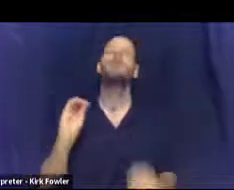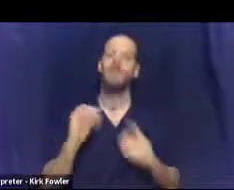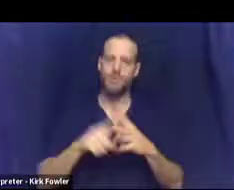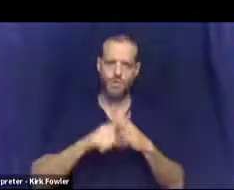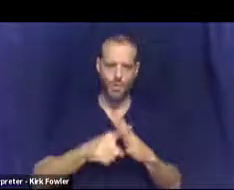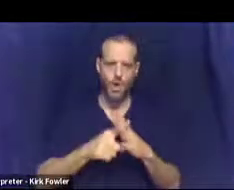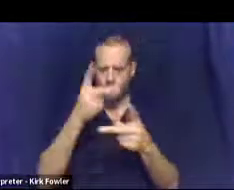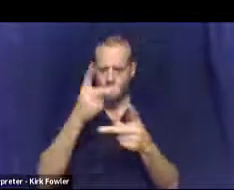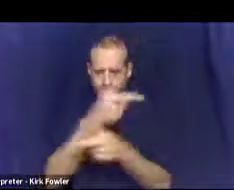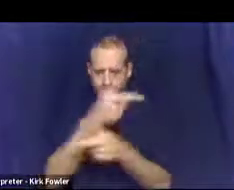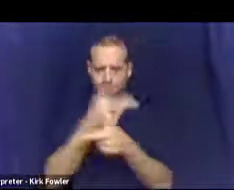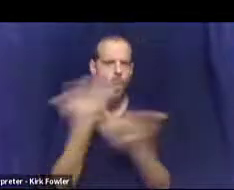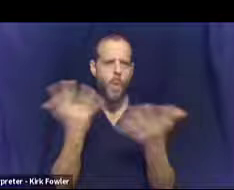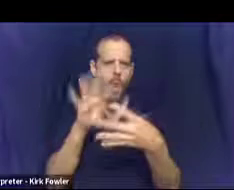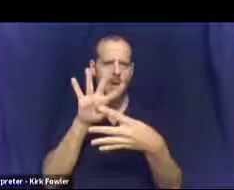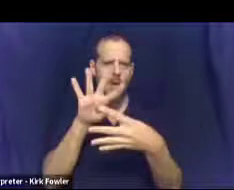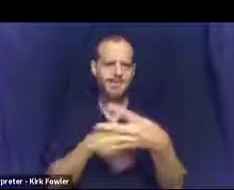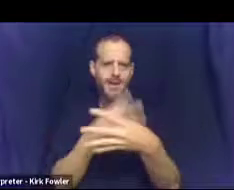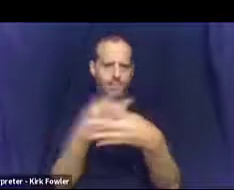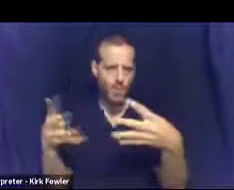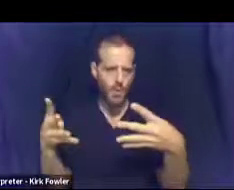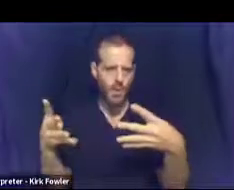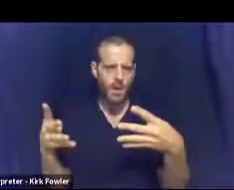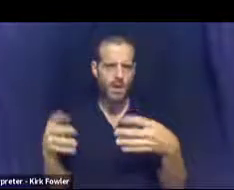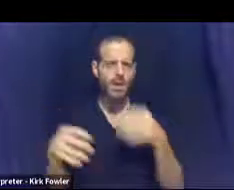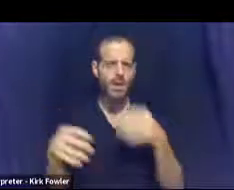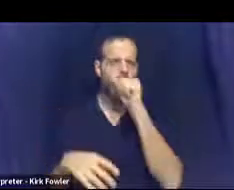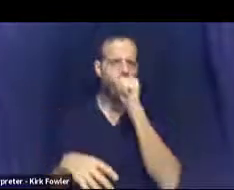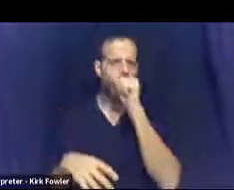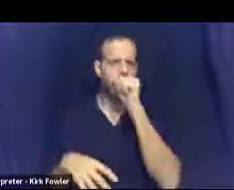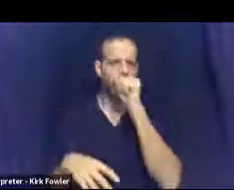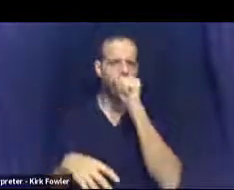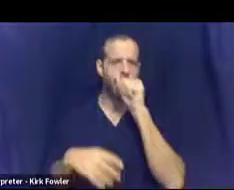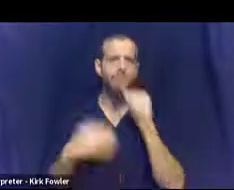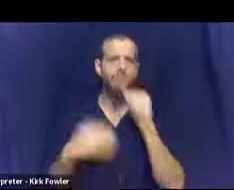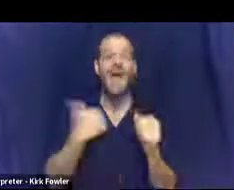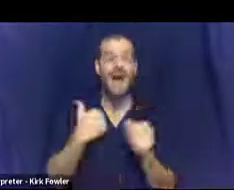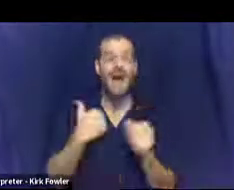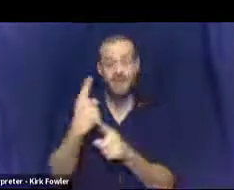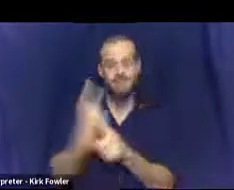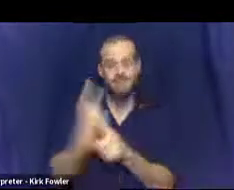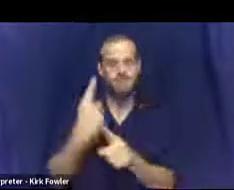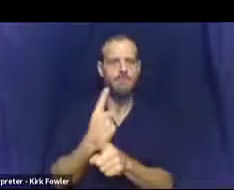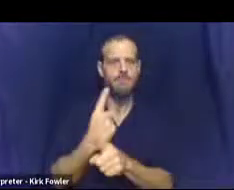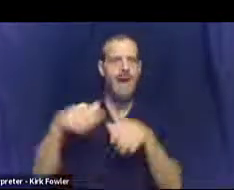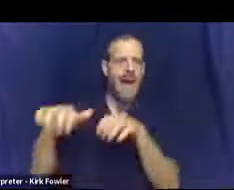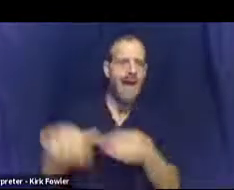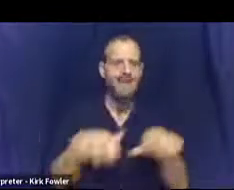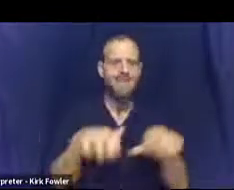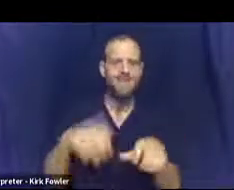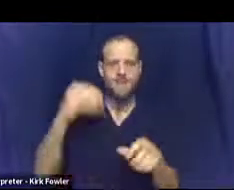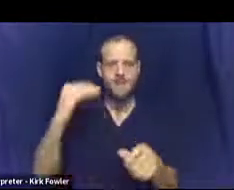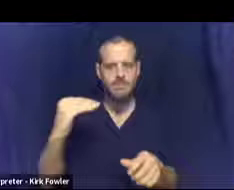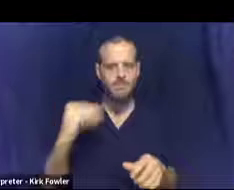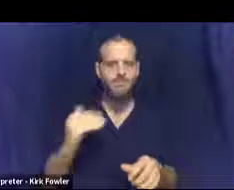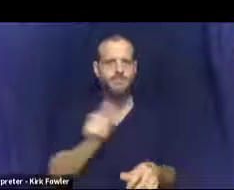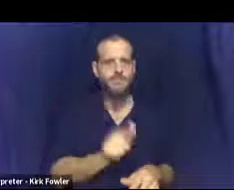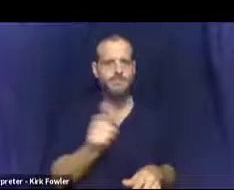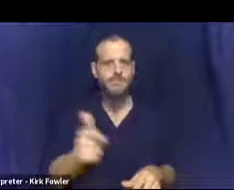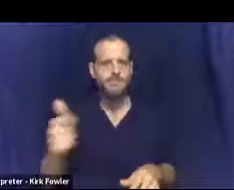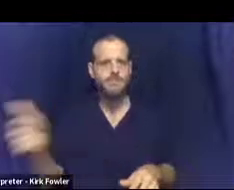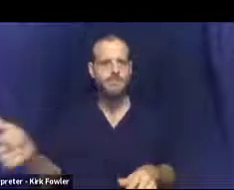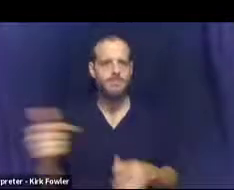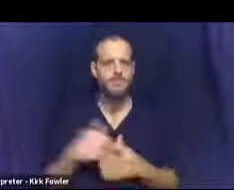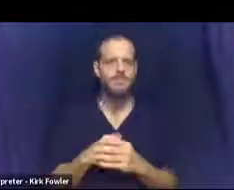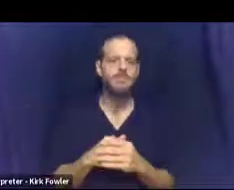start with just having some activities that happen regularly that we can work on anticipation with. But if your child